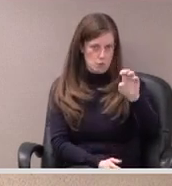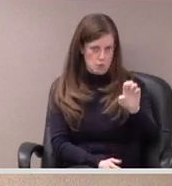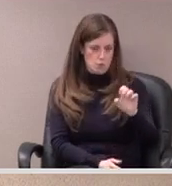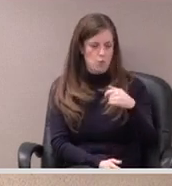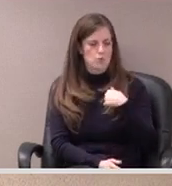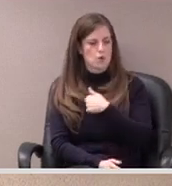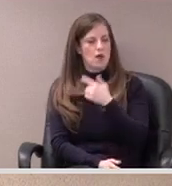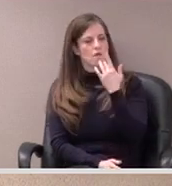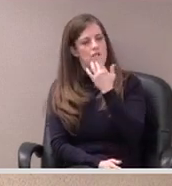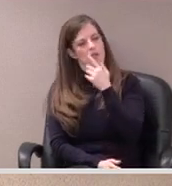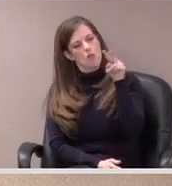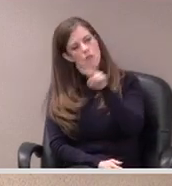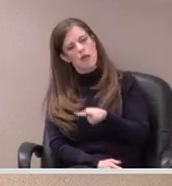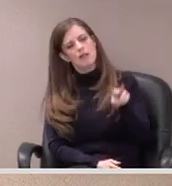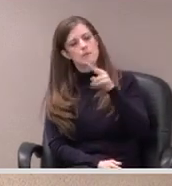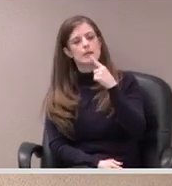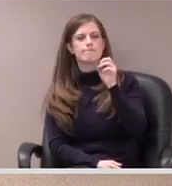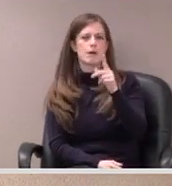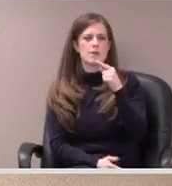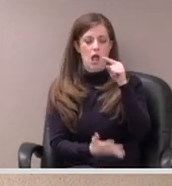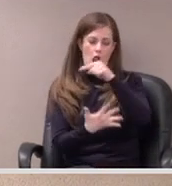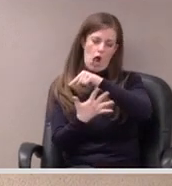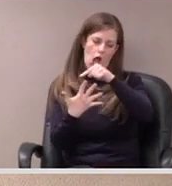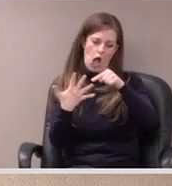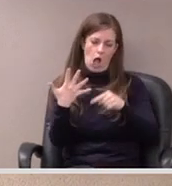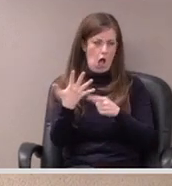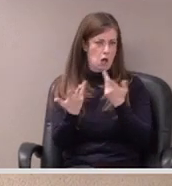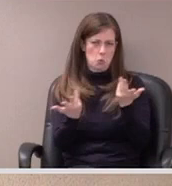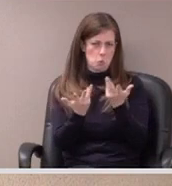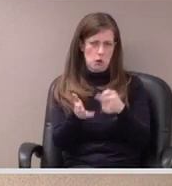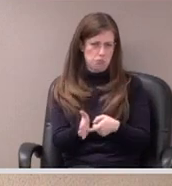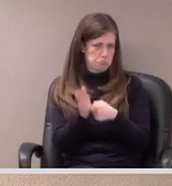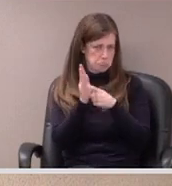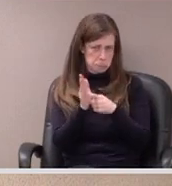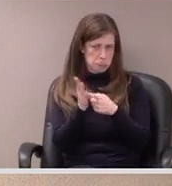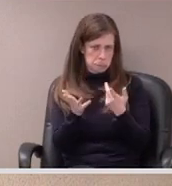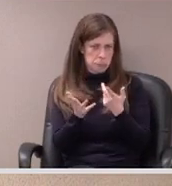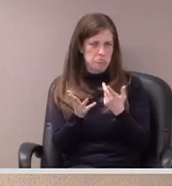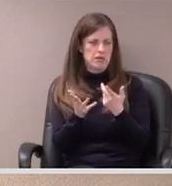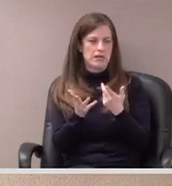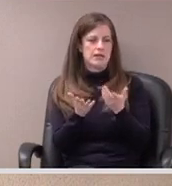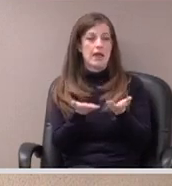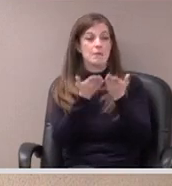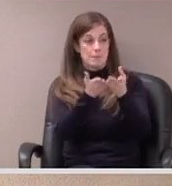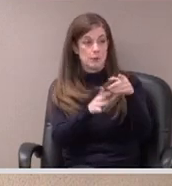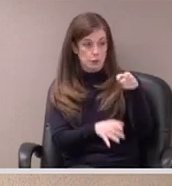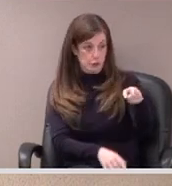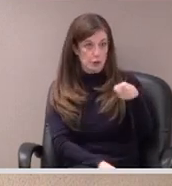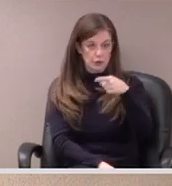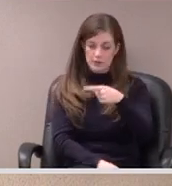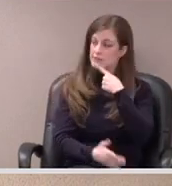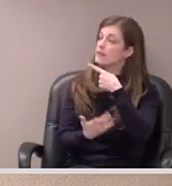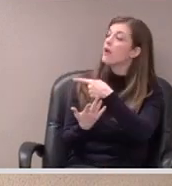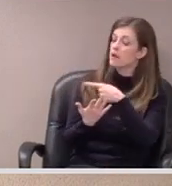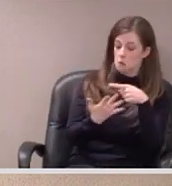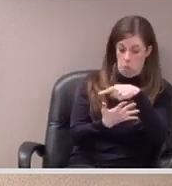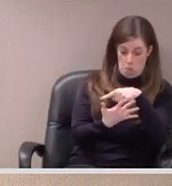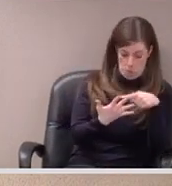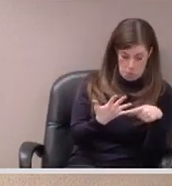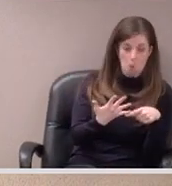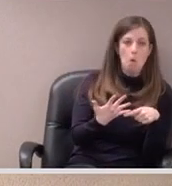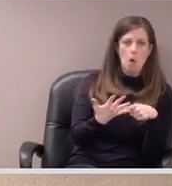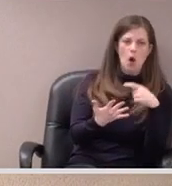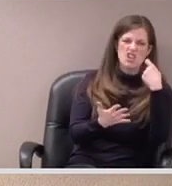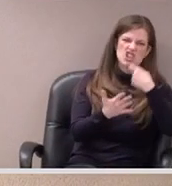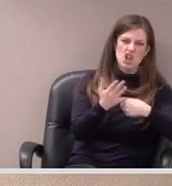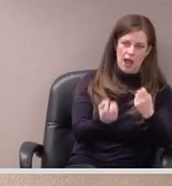at this as, okay, what are all the things that it's going to take? And we can bring it to you and you just say, okay, this is what it's going to cost. Yes.